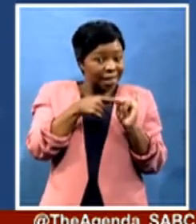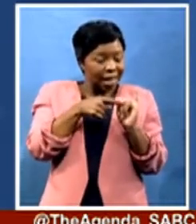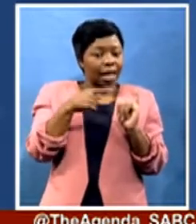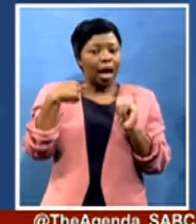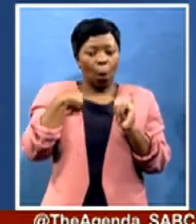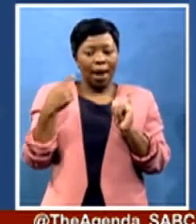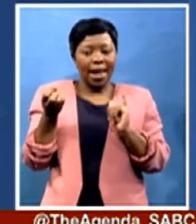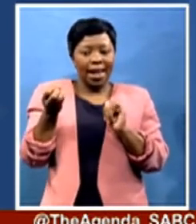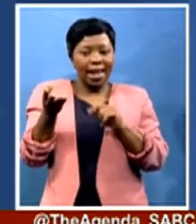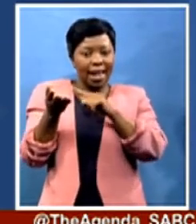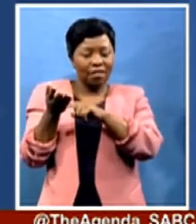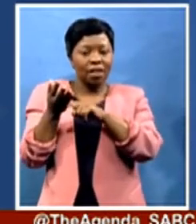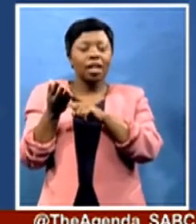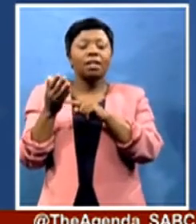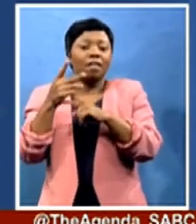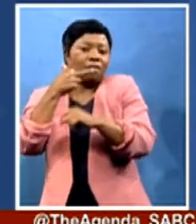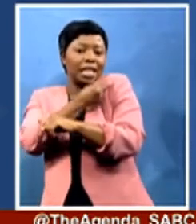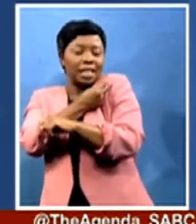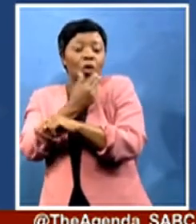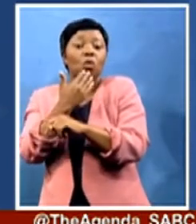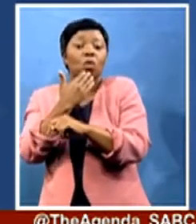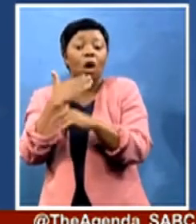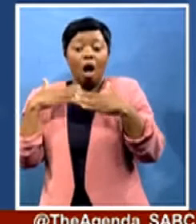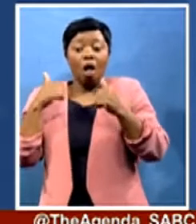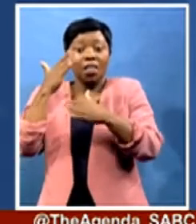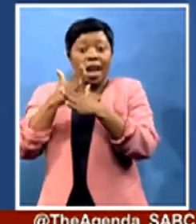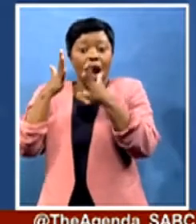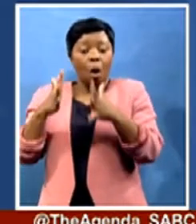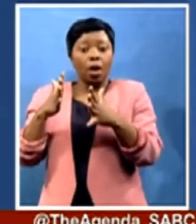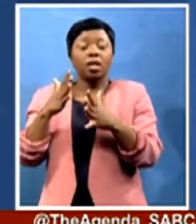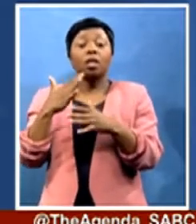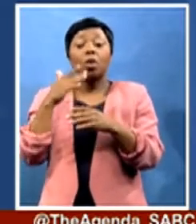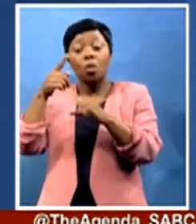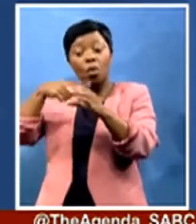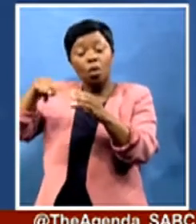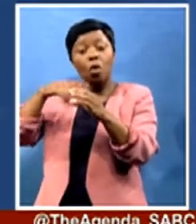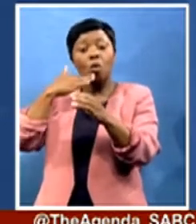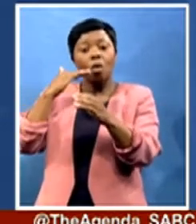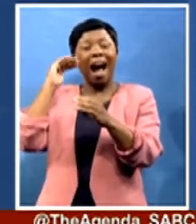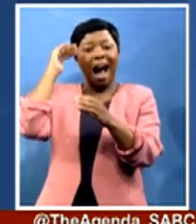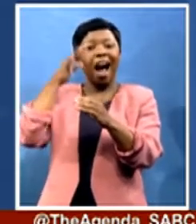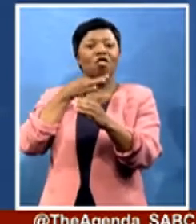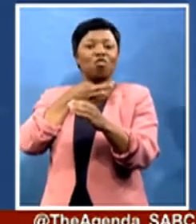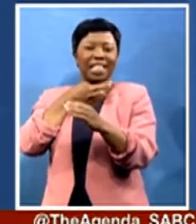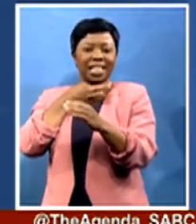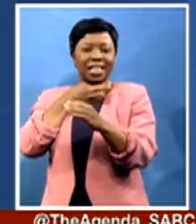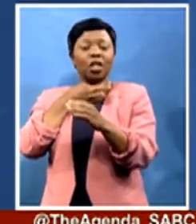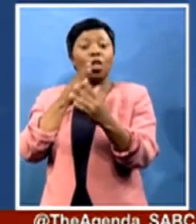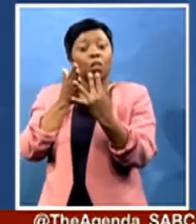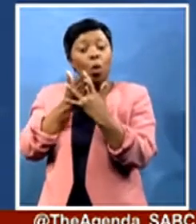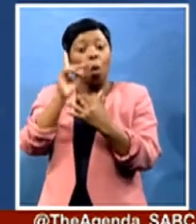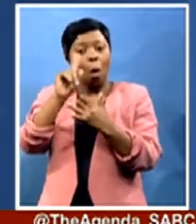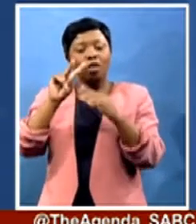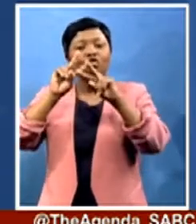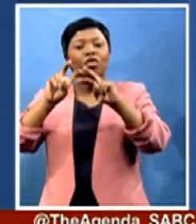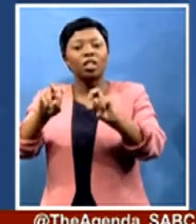are a particularly high-risk group, through a research study, so through a research program, research study, whatever you would like to